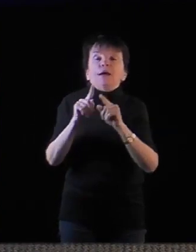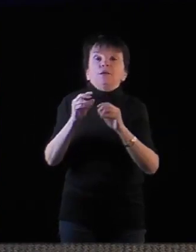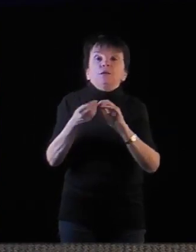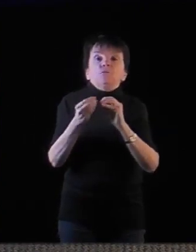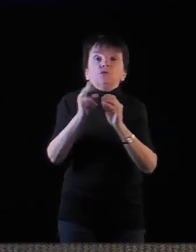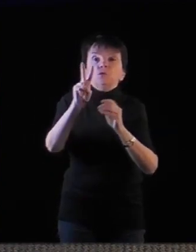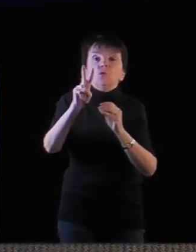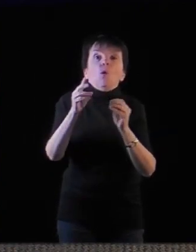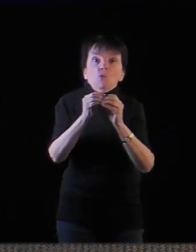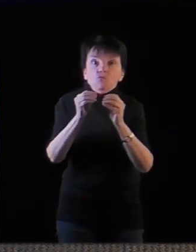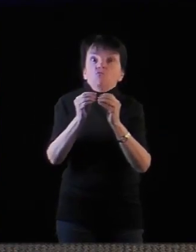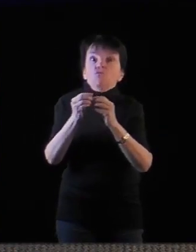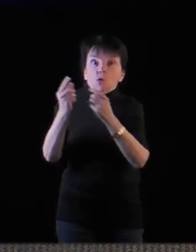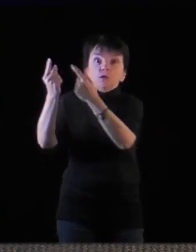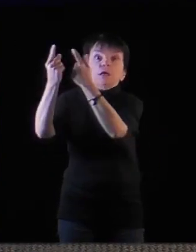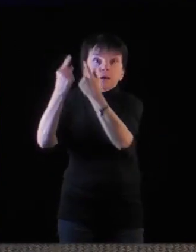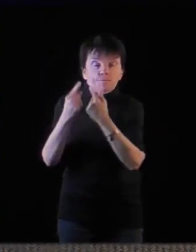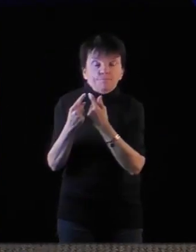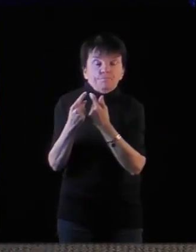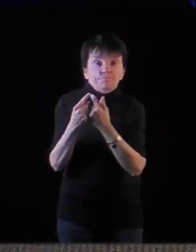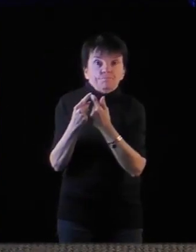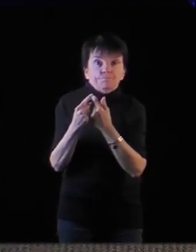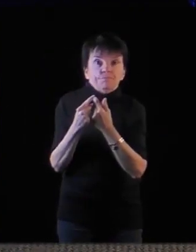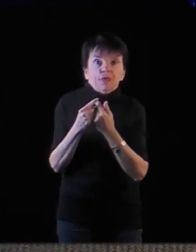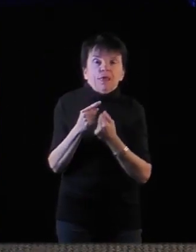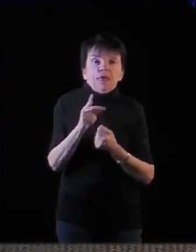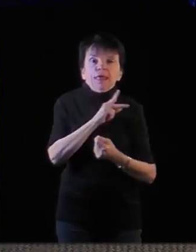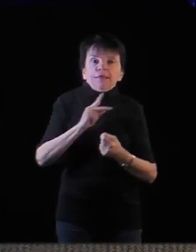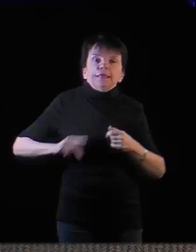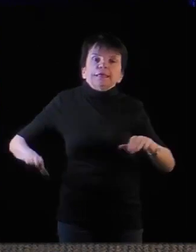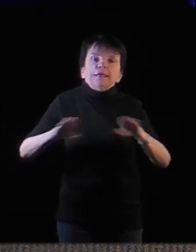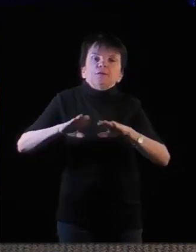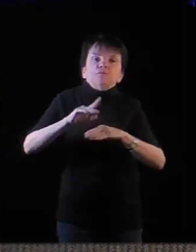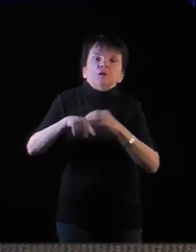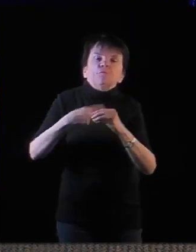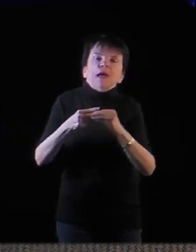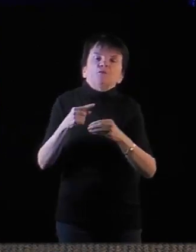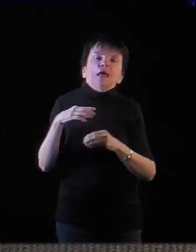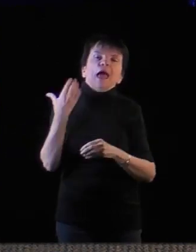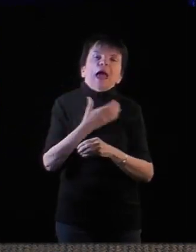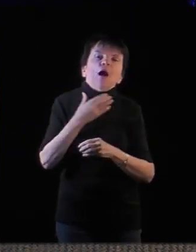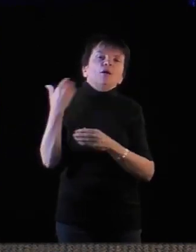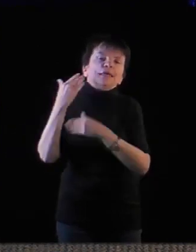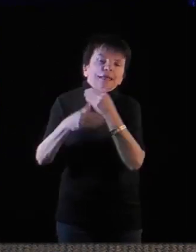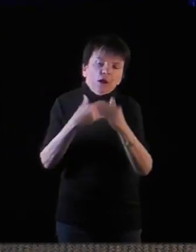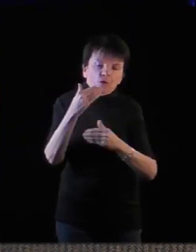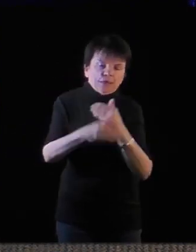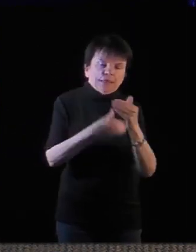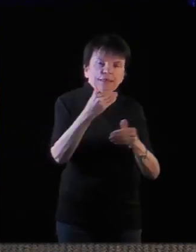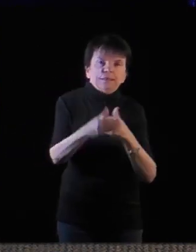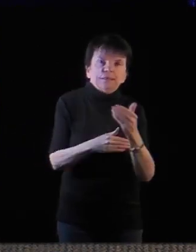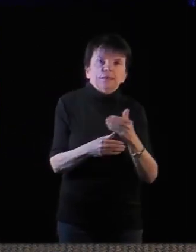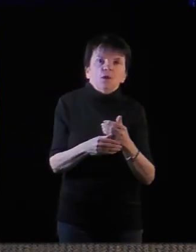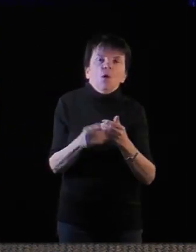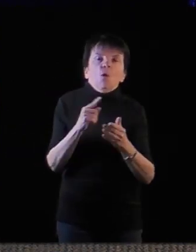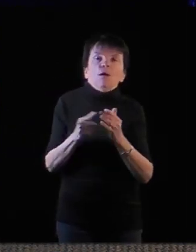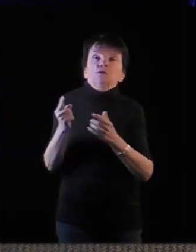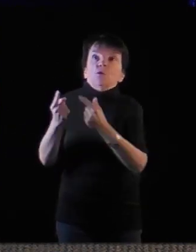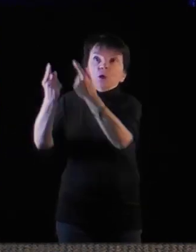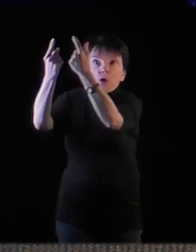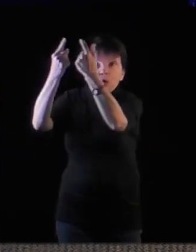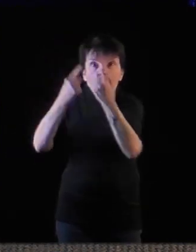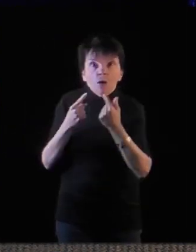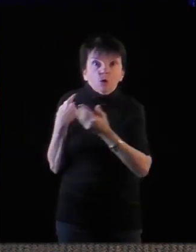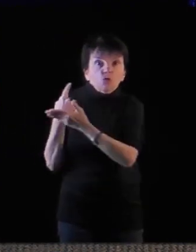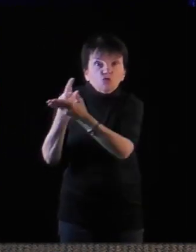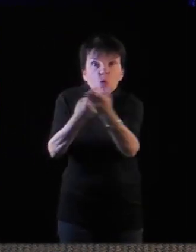to come. That the kingdom is about our inheritance and what is going to come our way, the blessing, the favor of God